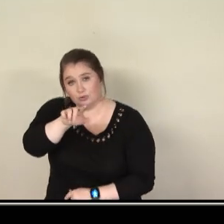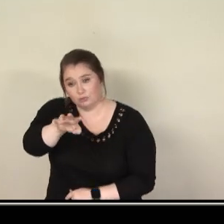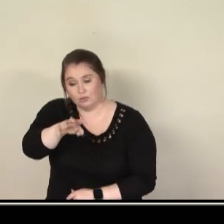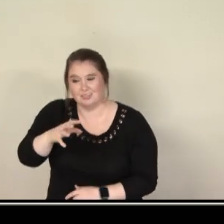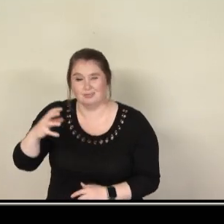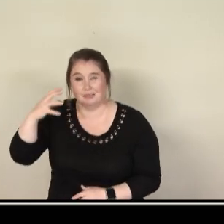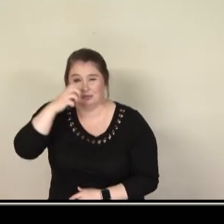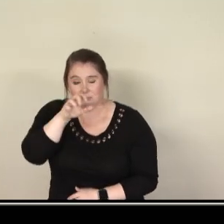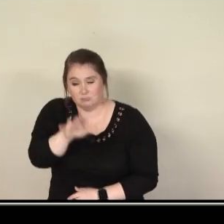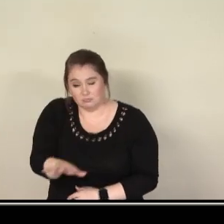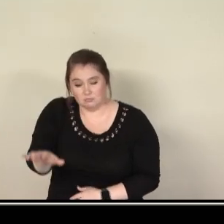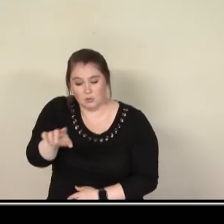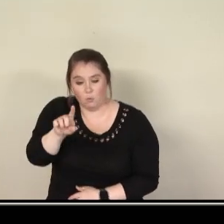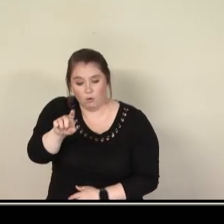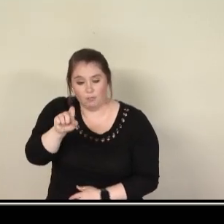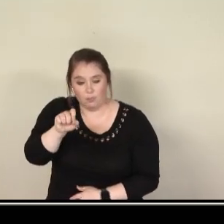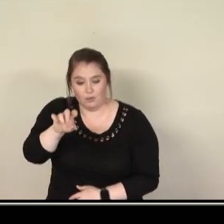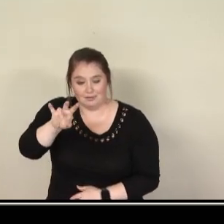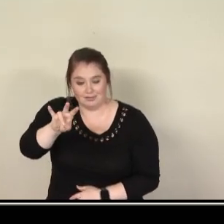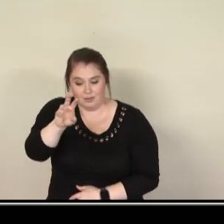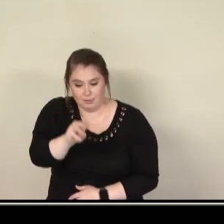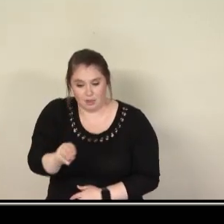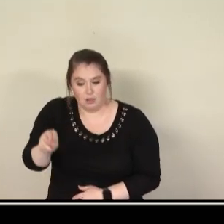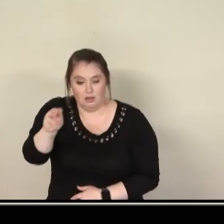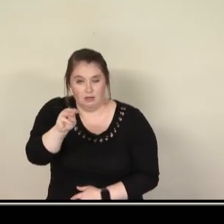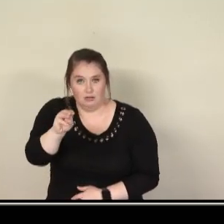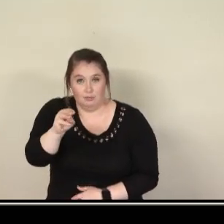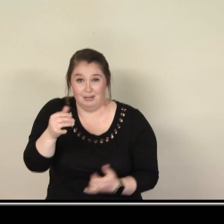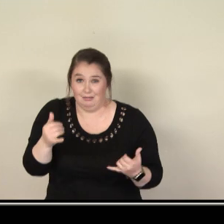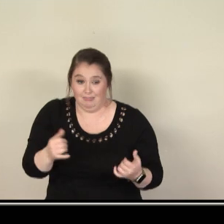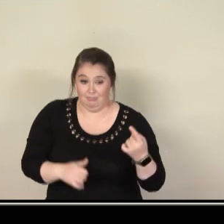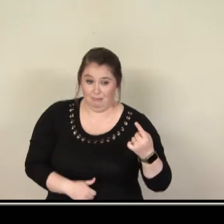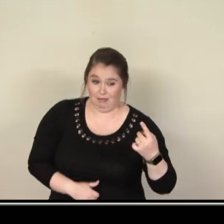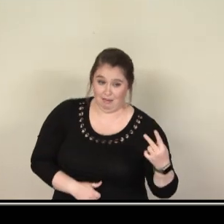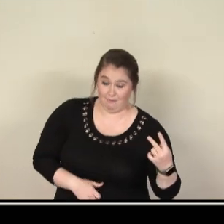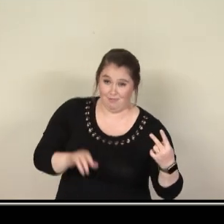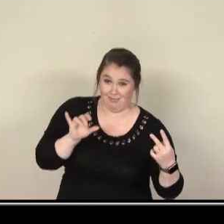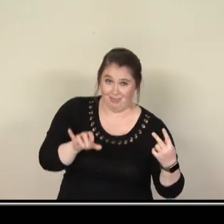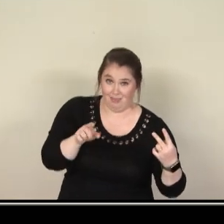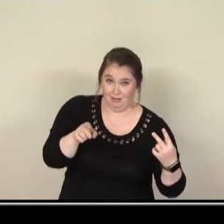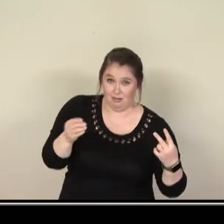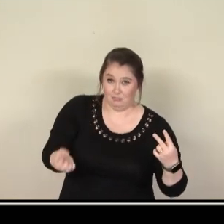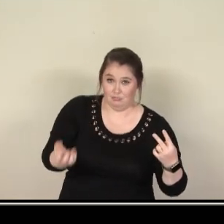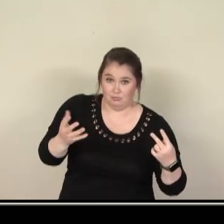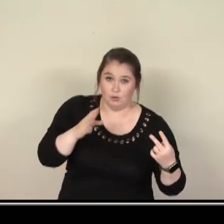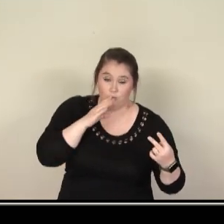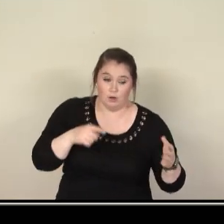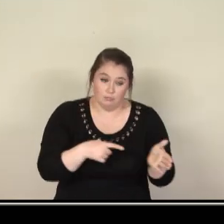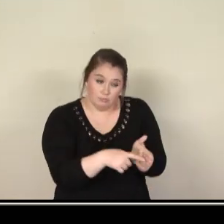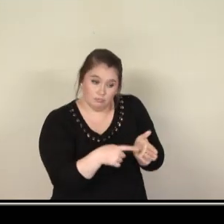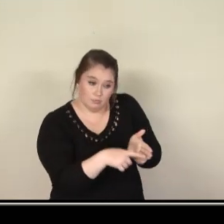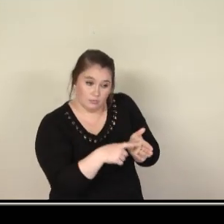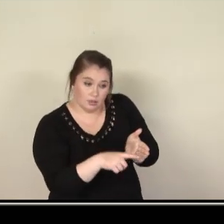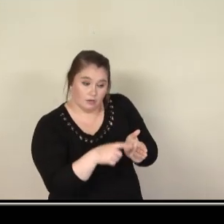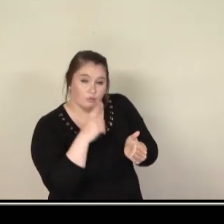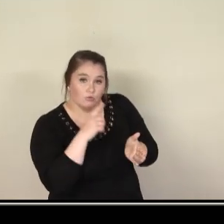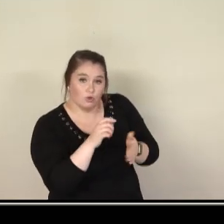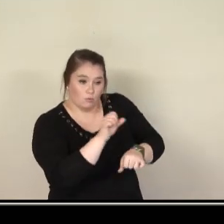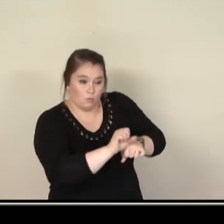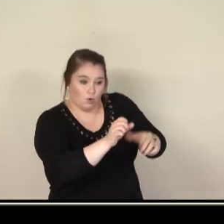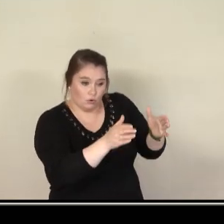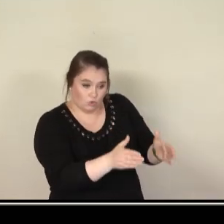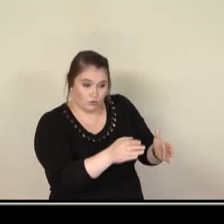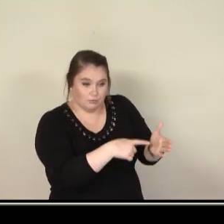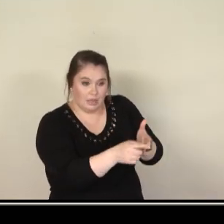be $1.7 million. But now half of that's going to have to go to salary increases. And I'm not sure if that's